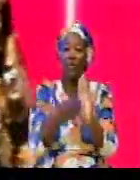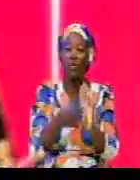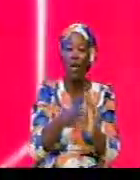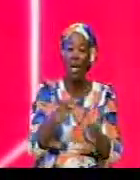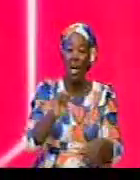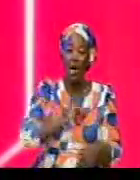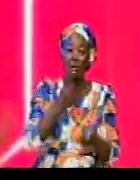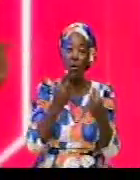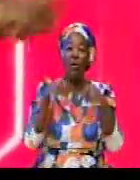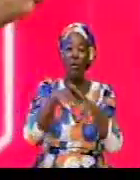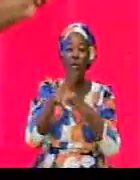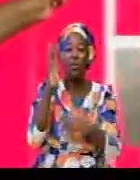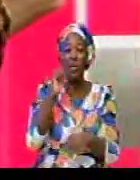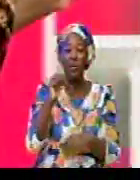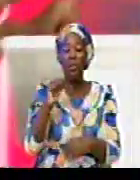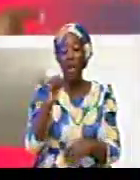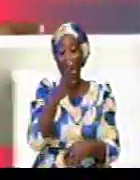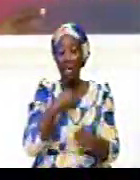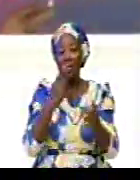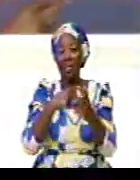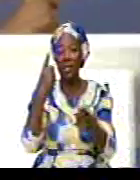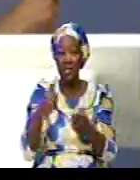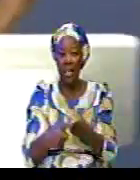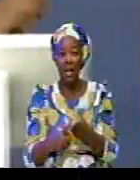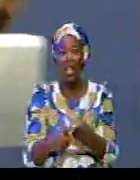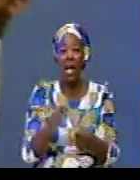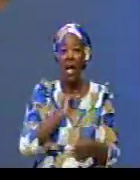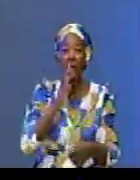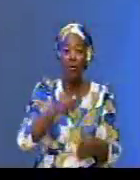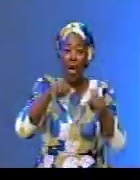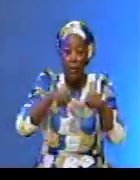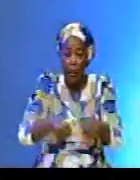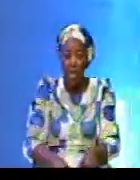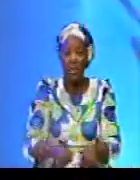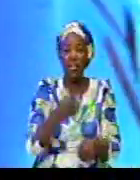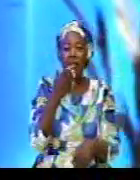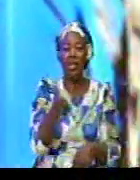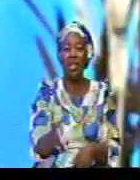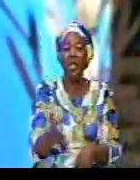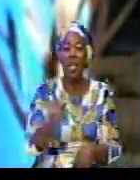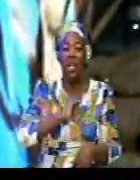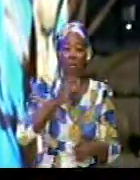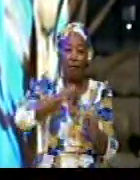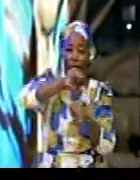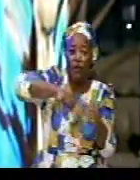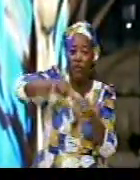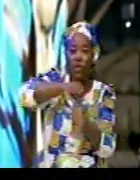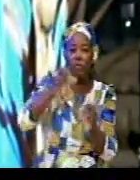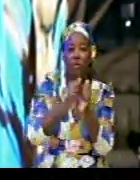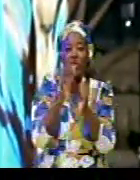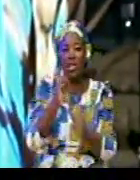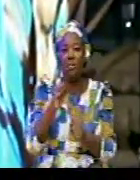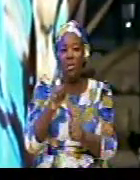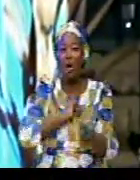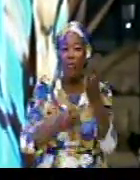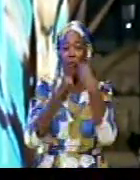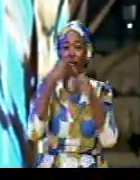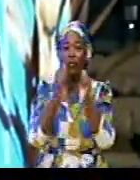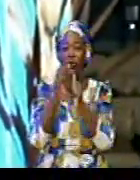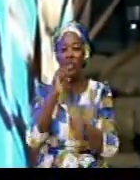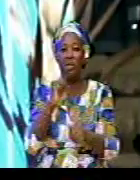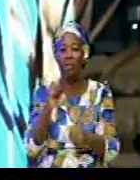hears my voice and opens the door, I will come in unto him, and then I will abide